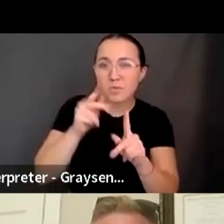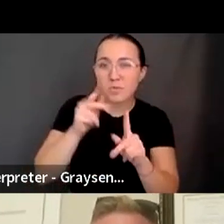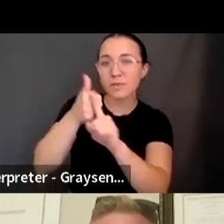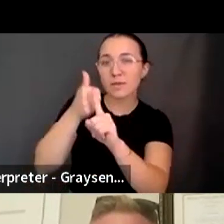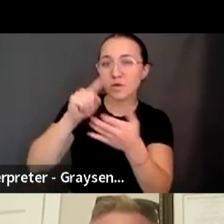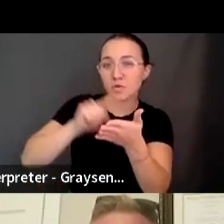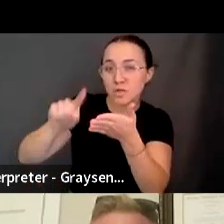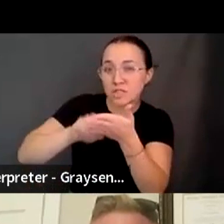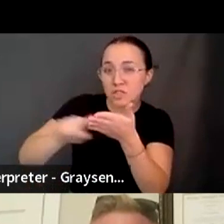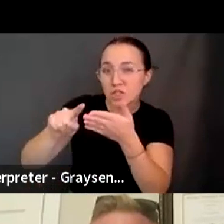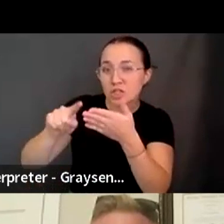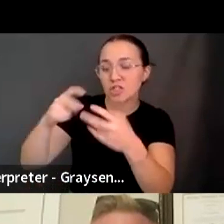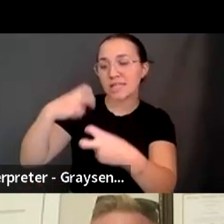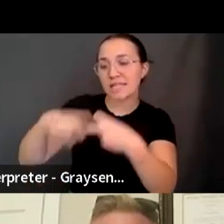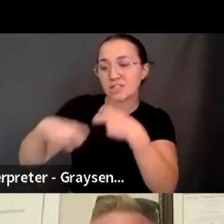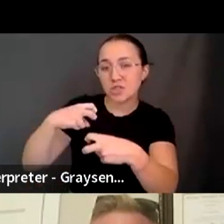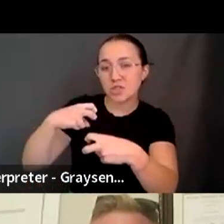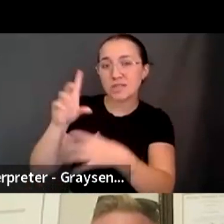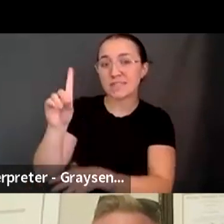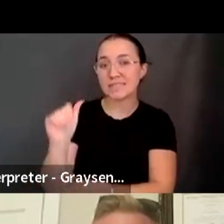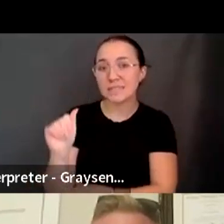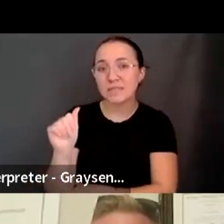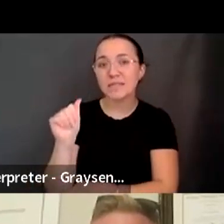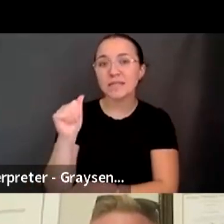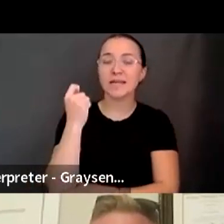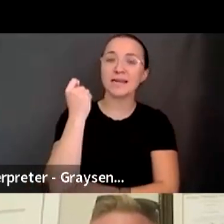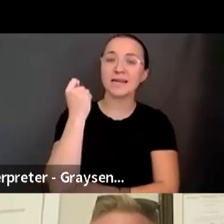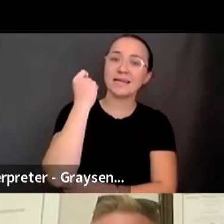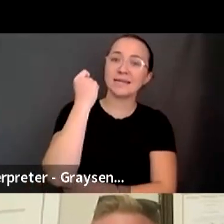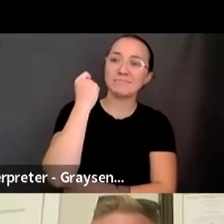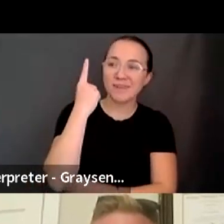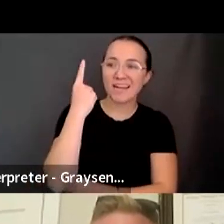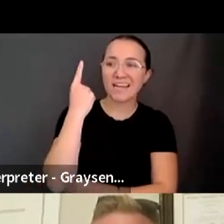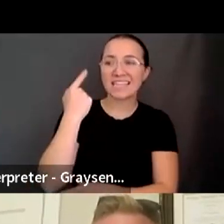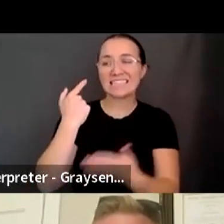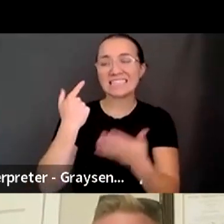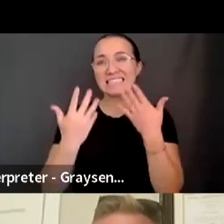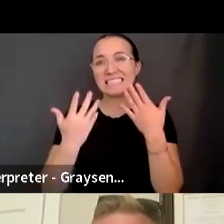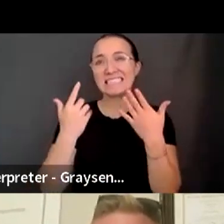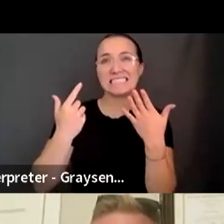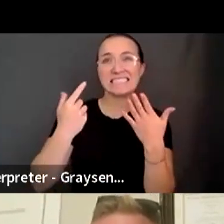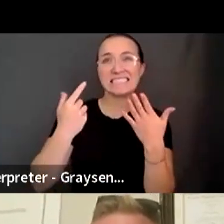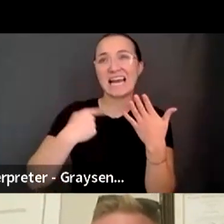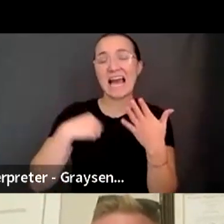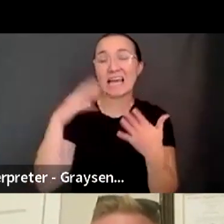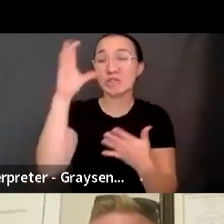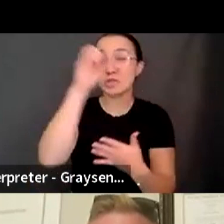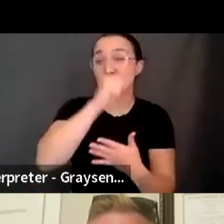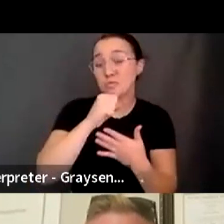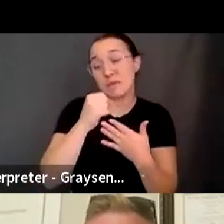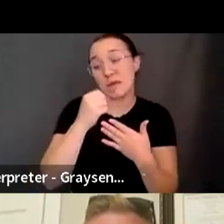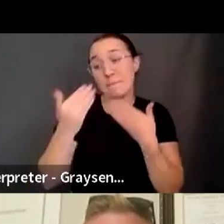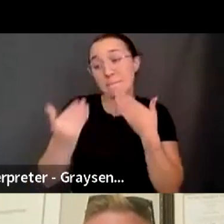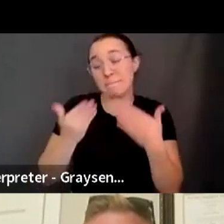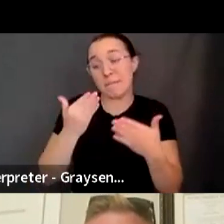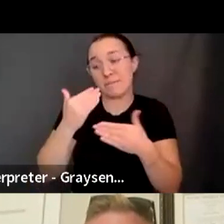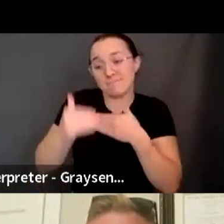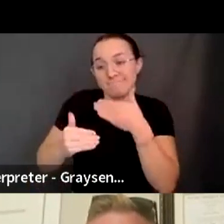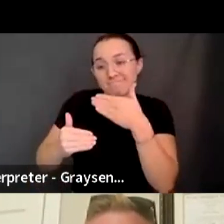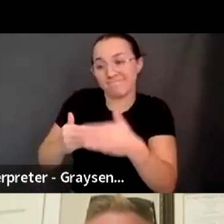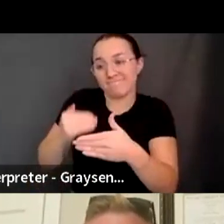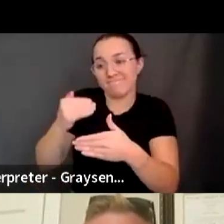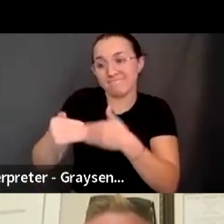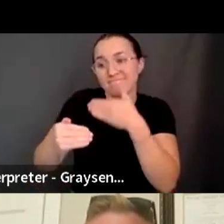on issues of disability. But I suspect that over time, more and more will just, as it happens,